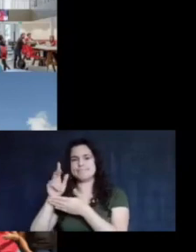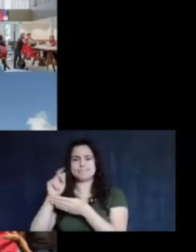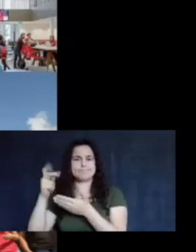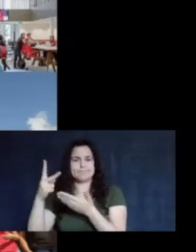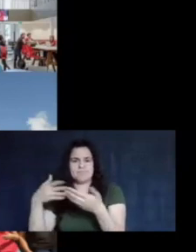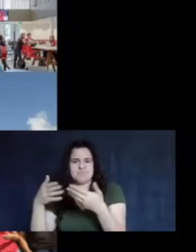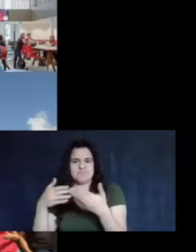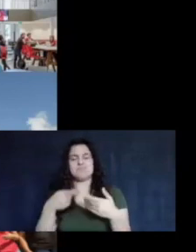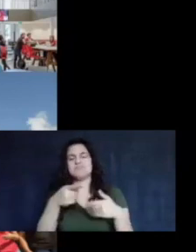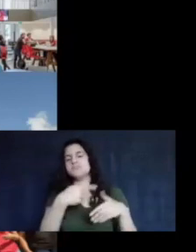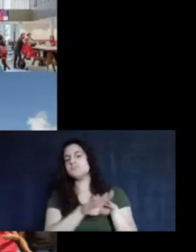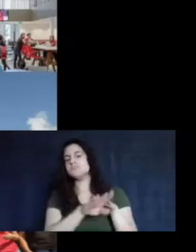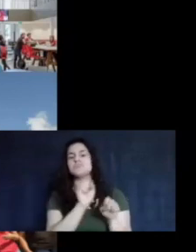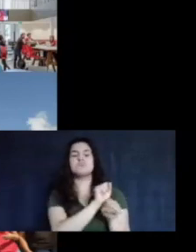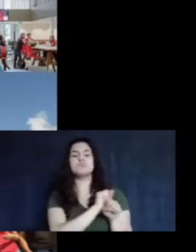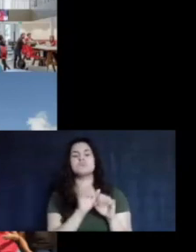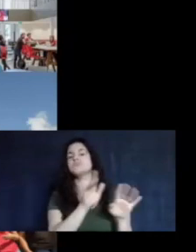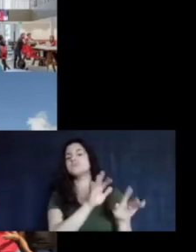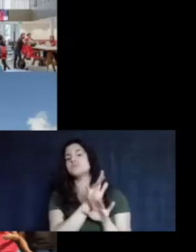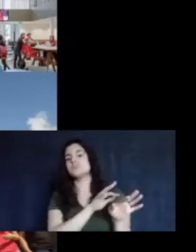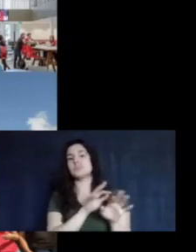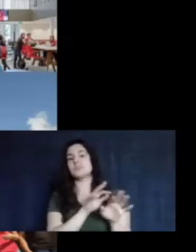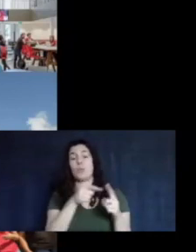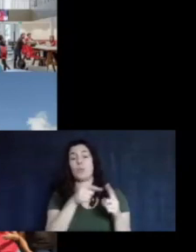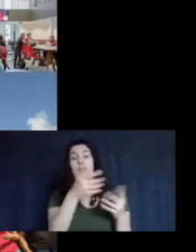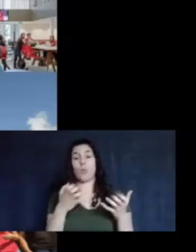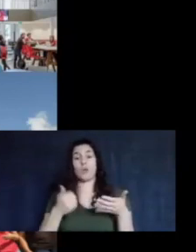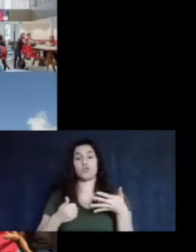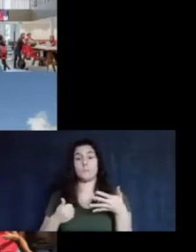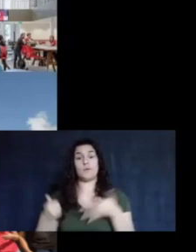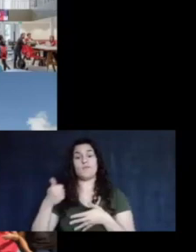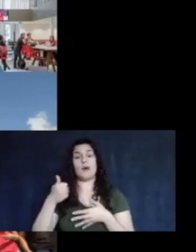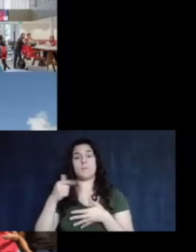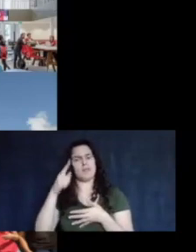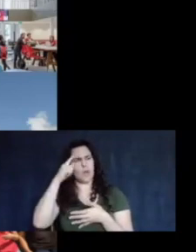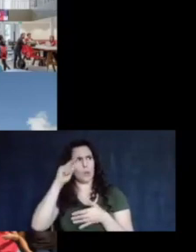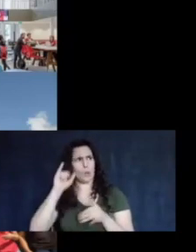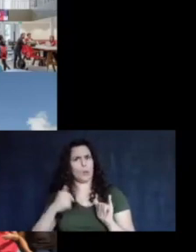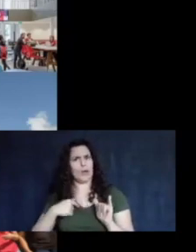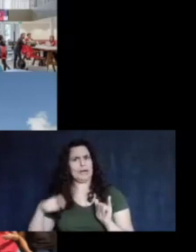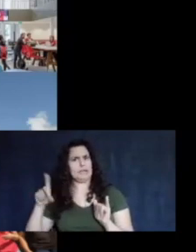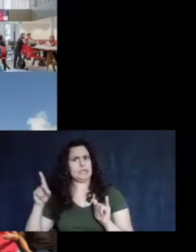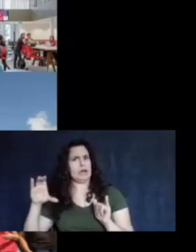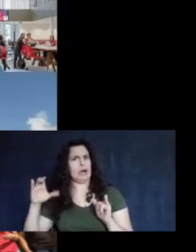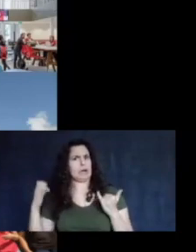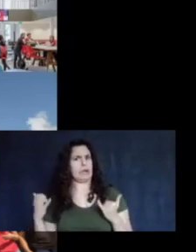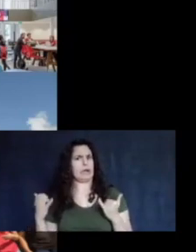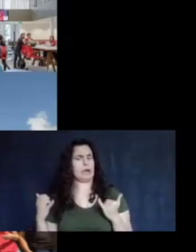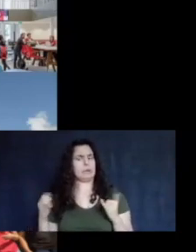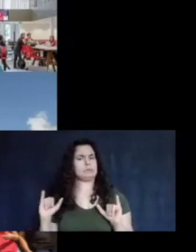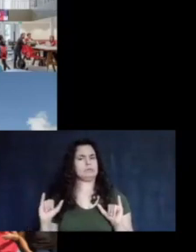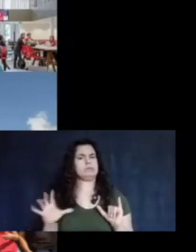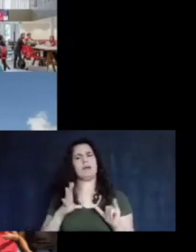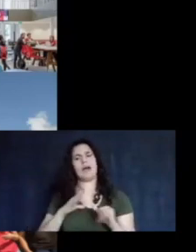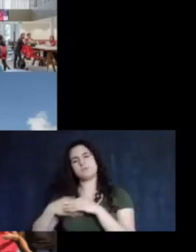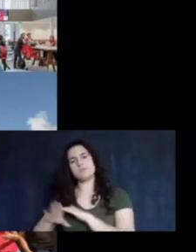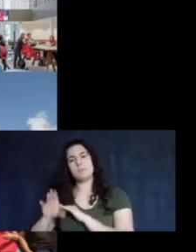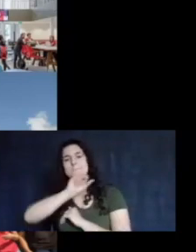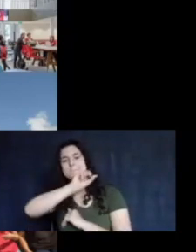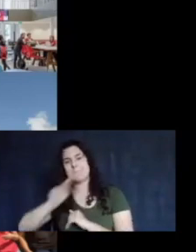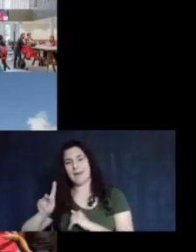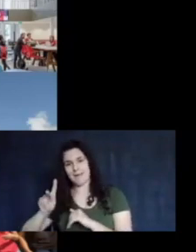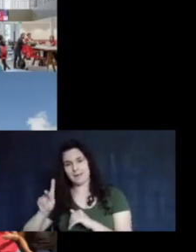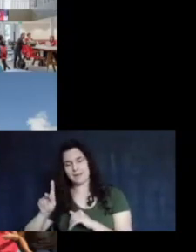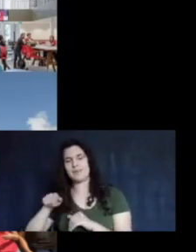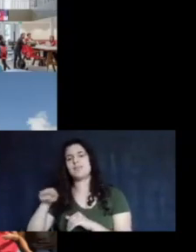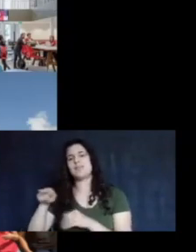then wanting to move up, they say, well, I need to get my doctorate now. So they're coming back and getting an EDD to